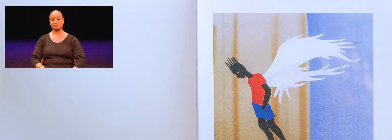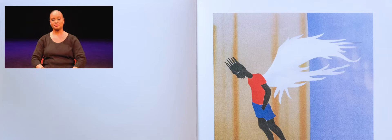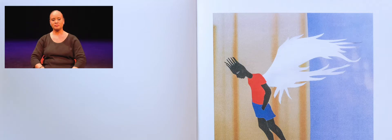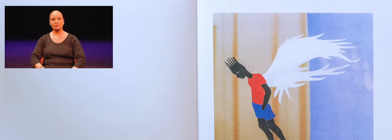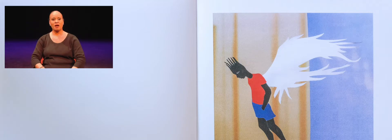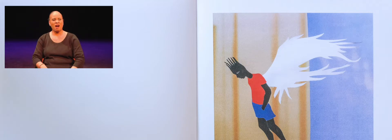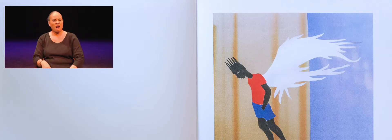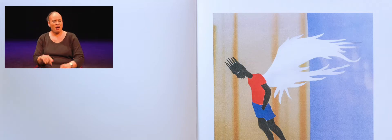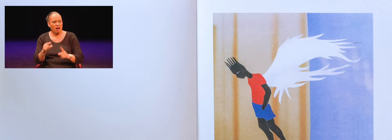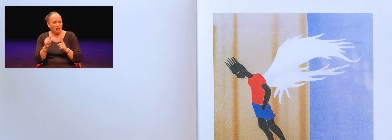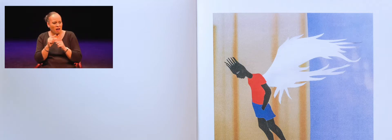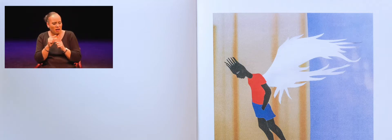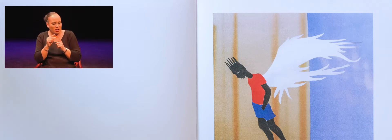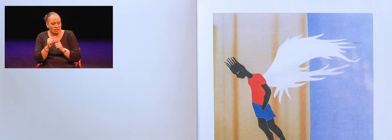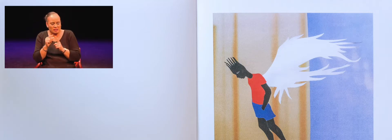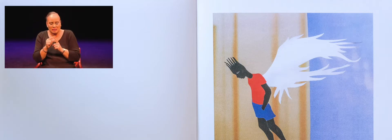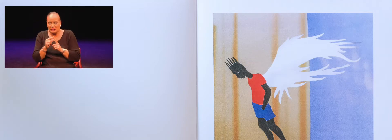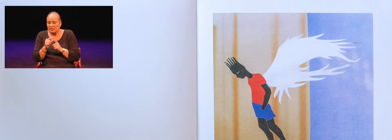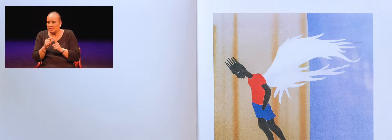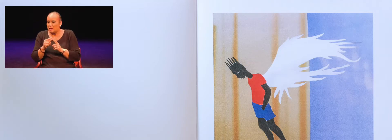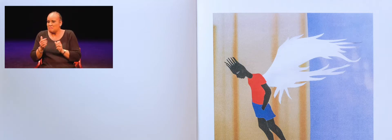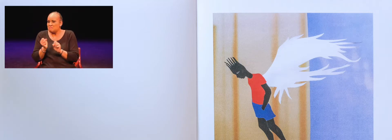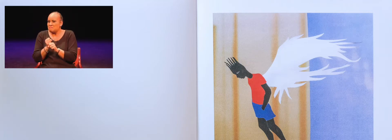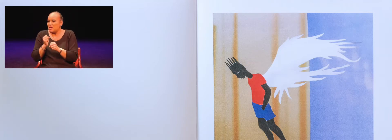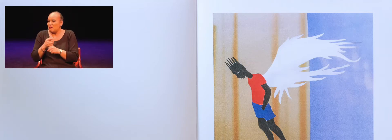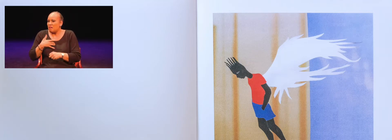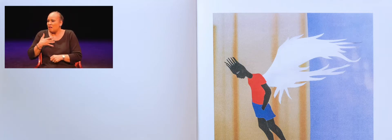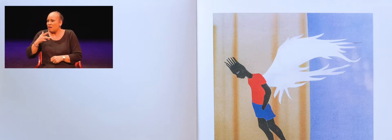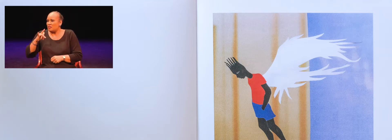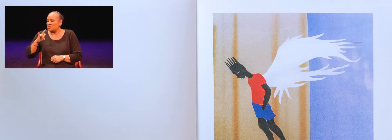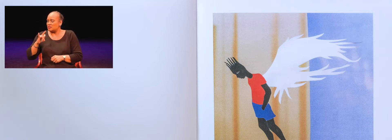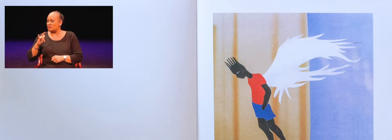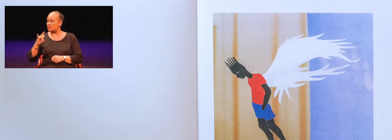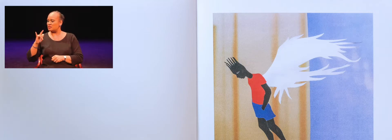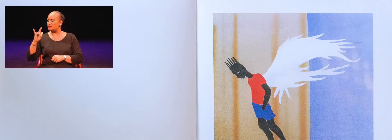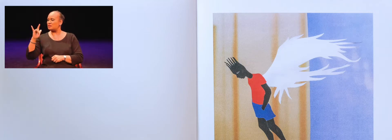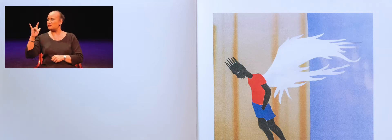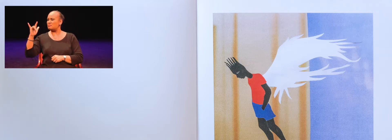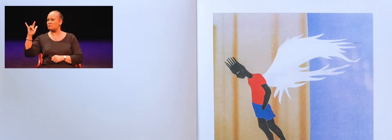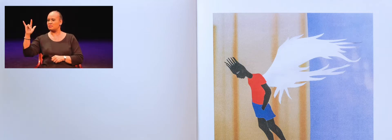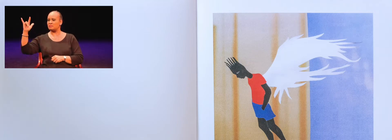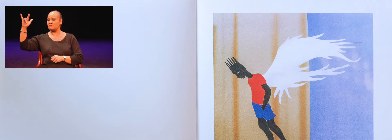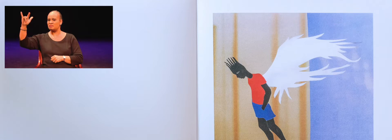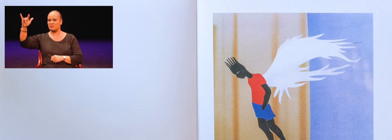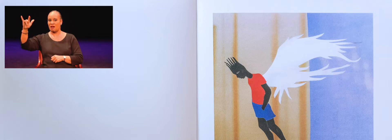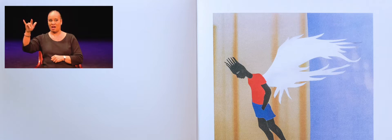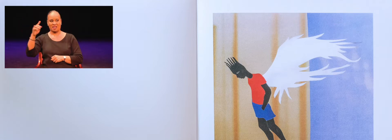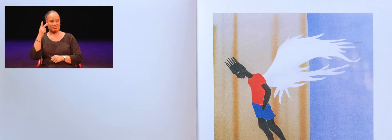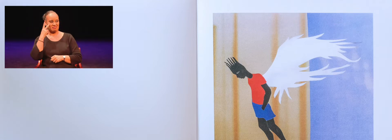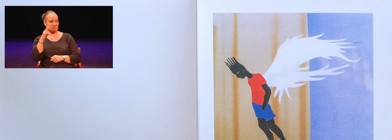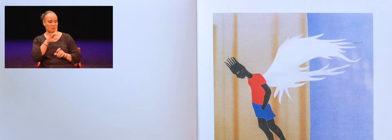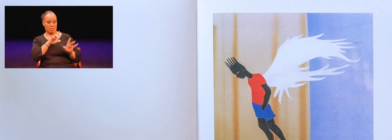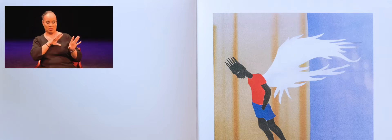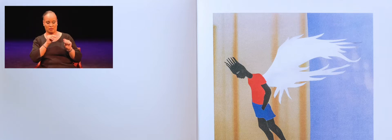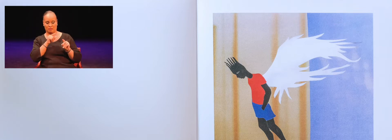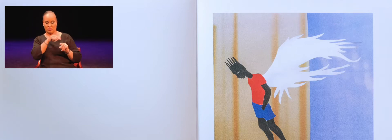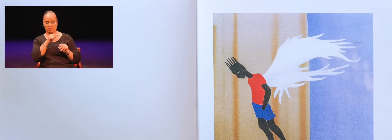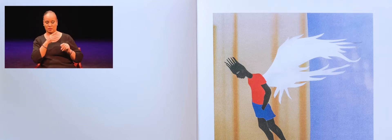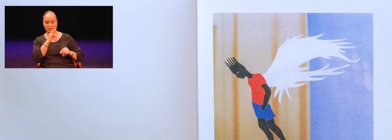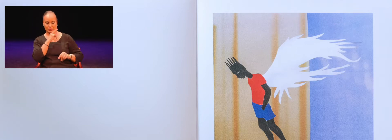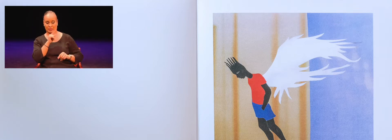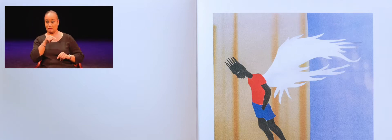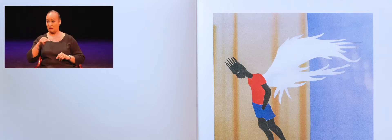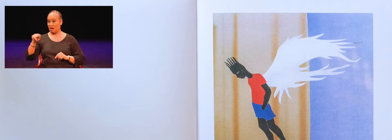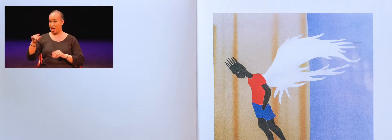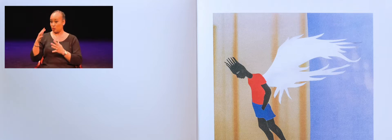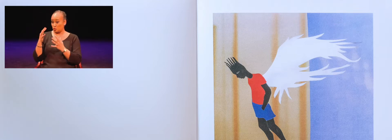words sent Iris drifting into the sky, away from the glaring eyes and pointing fingers. I waited for them